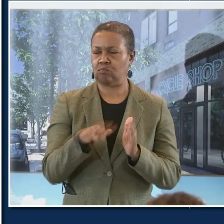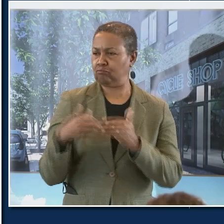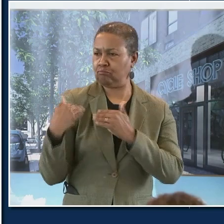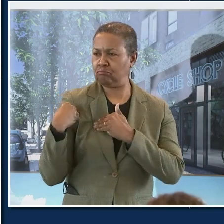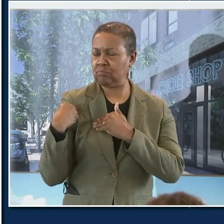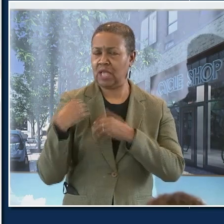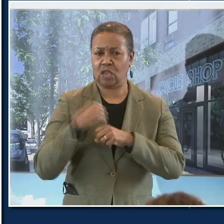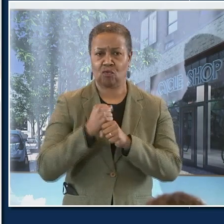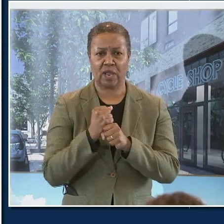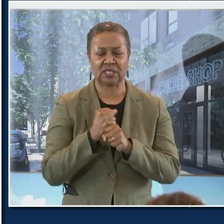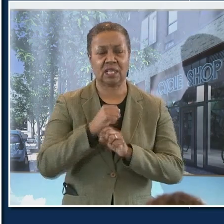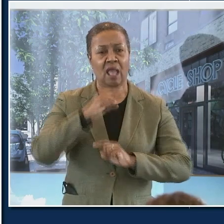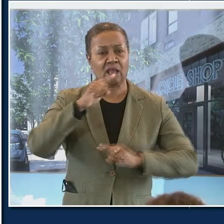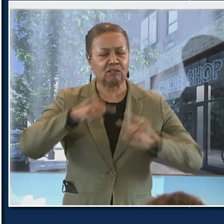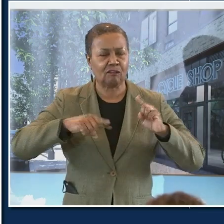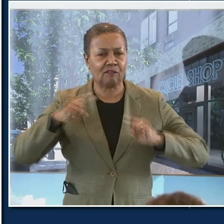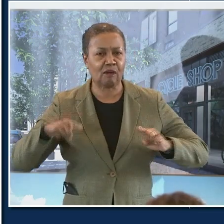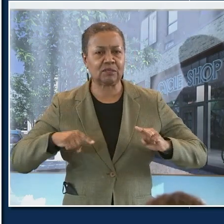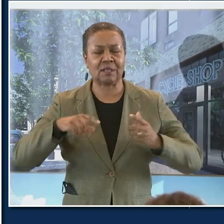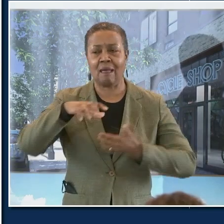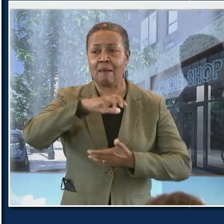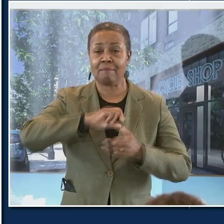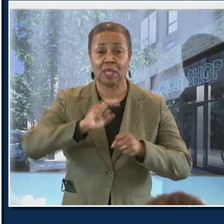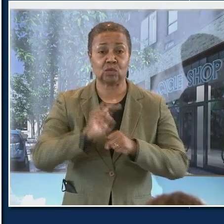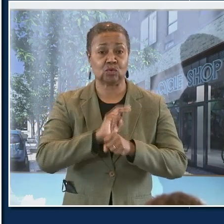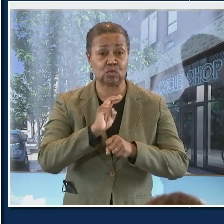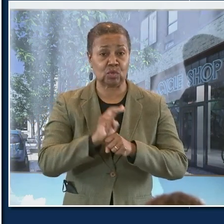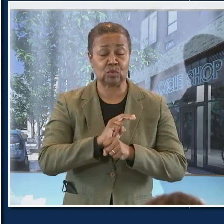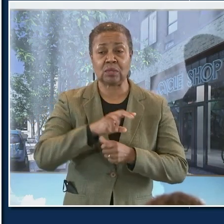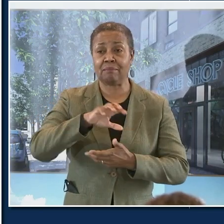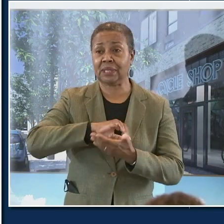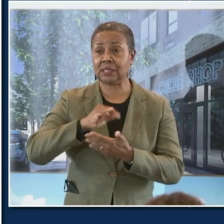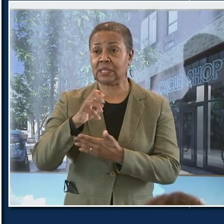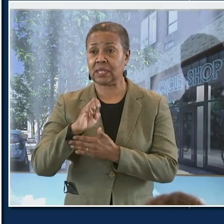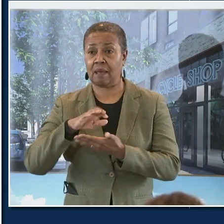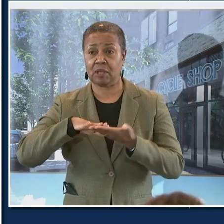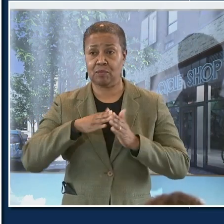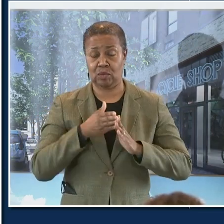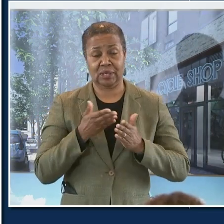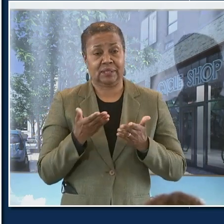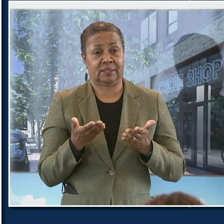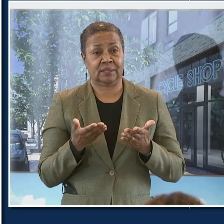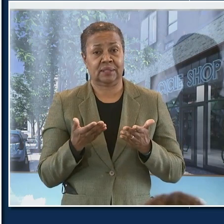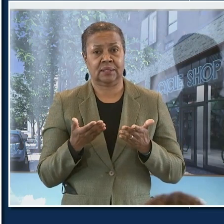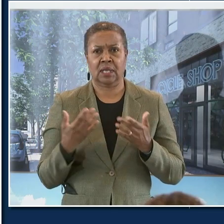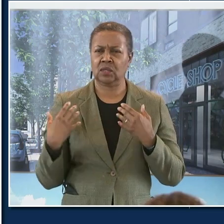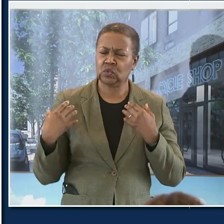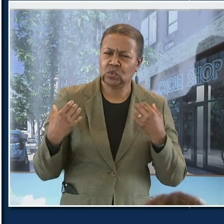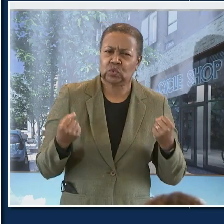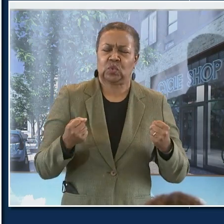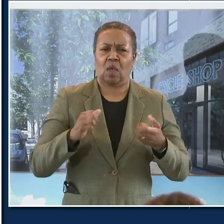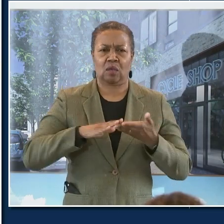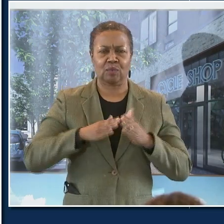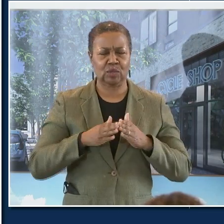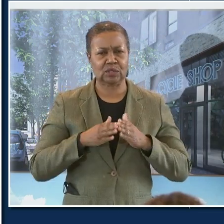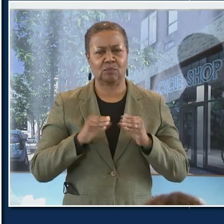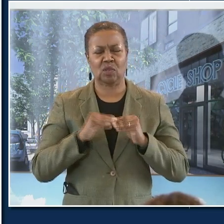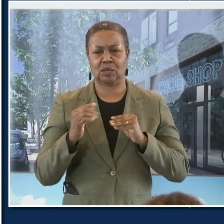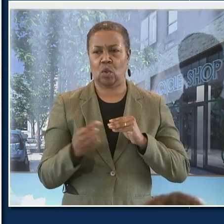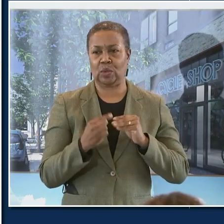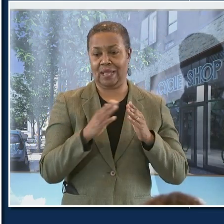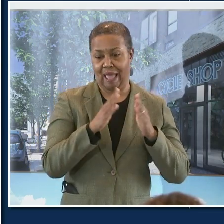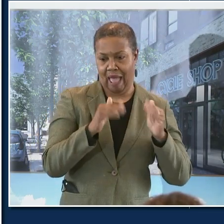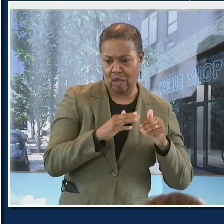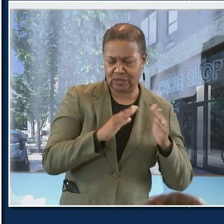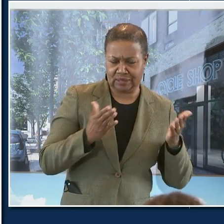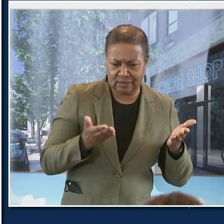in creating diverse, mixed-use, mixed-income communities, strong communities where it's more than just